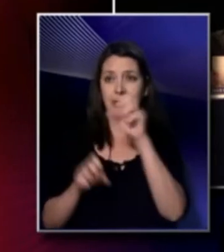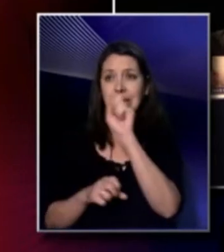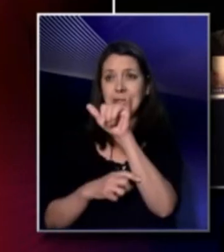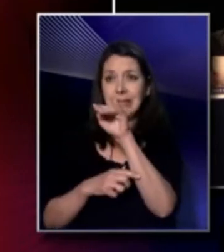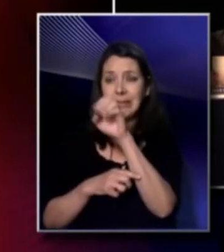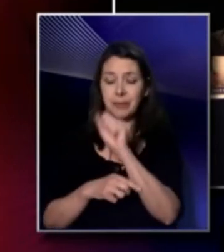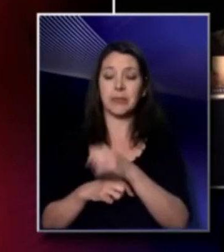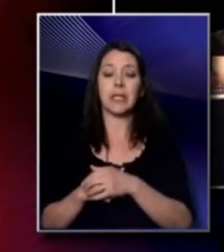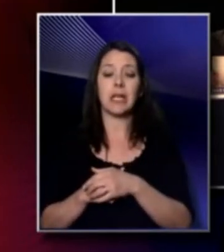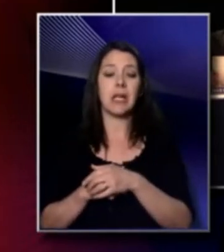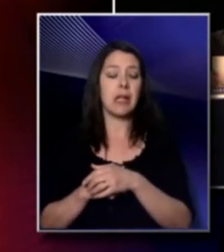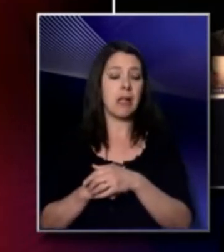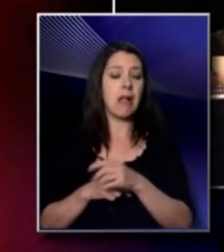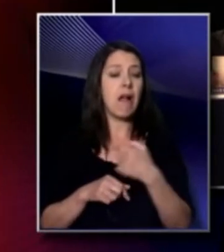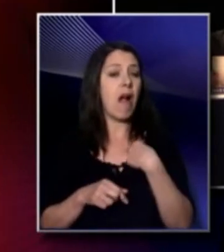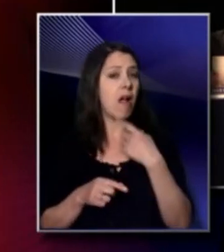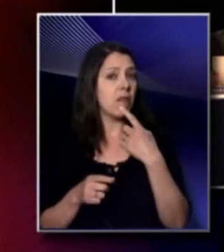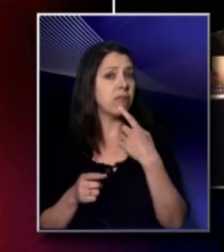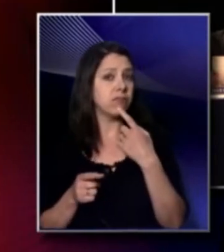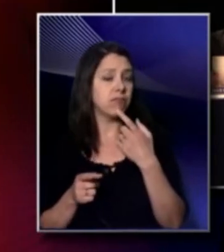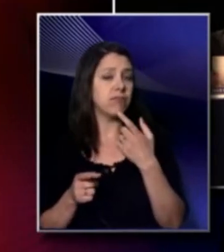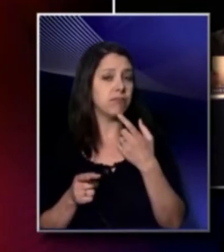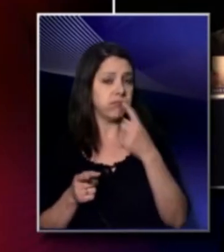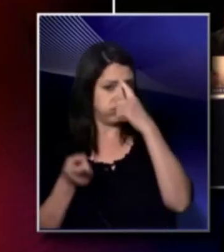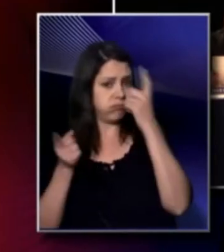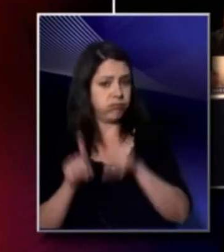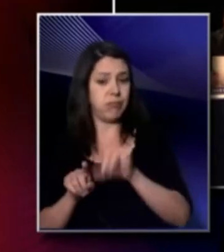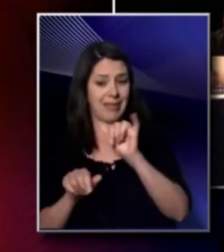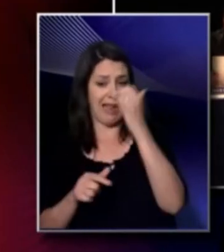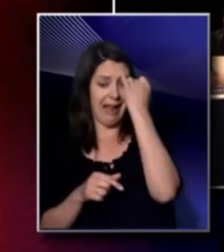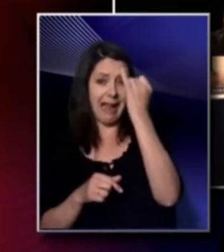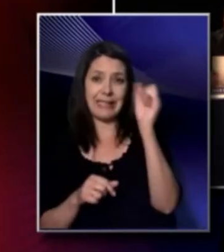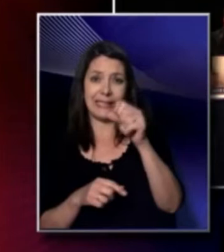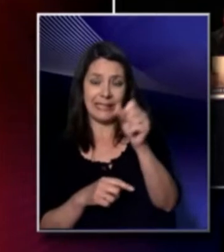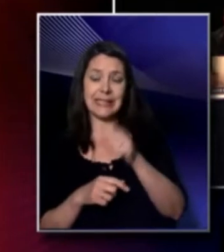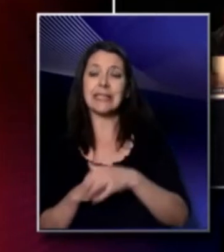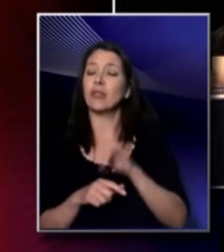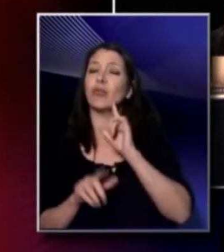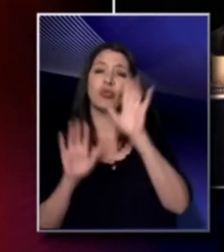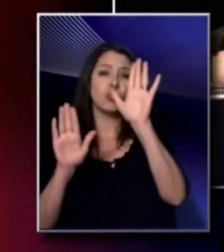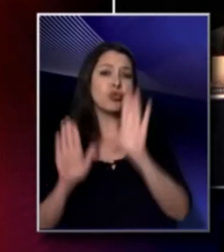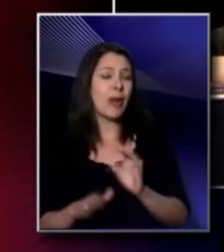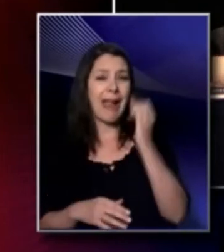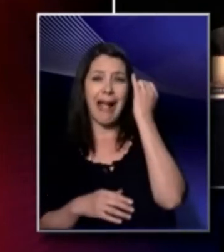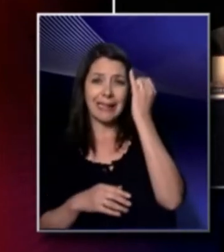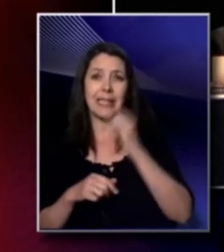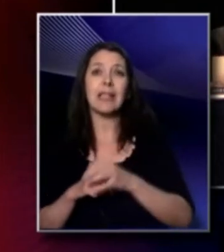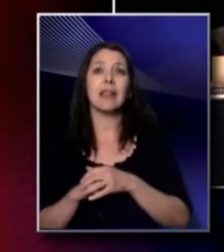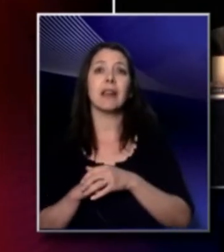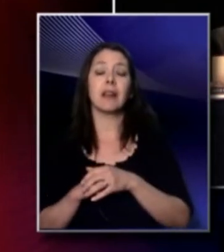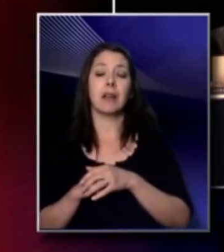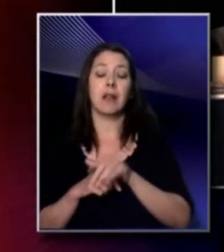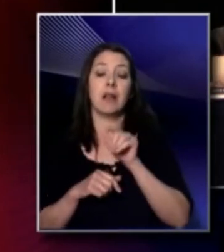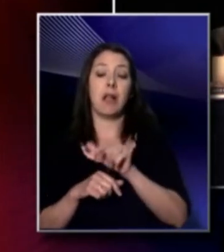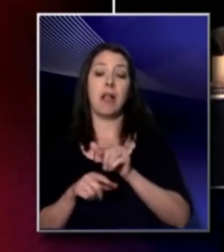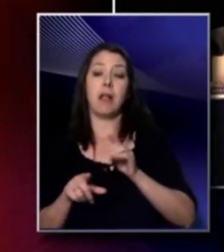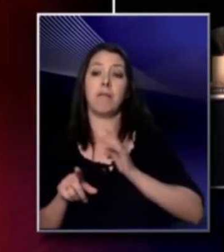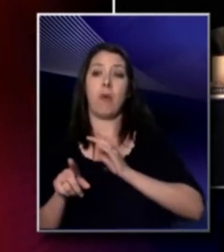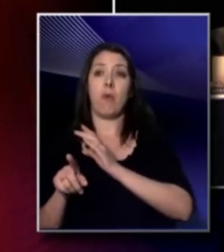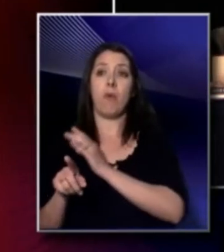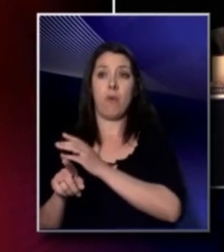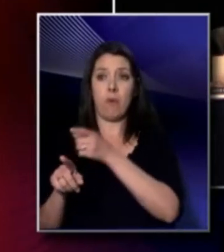I agree with the idea. I think it is an excellent idea. The email that the board